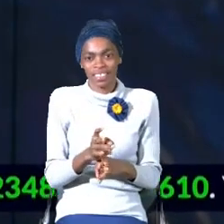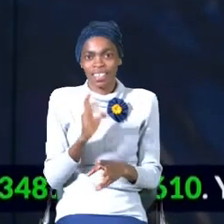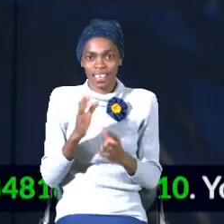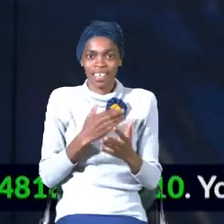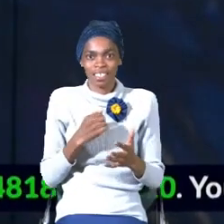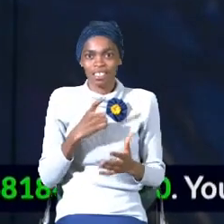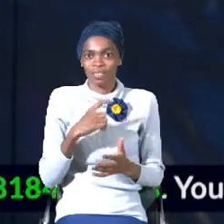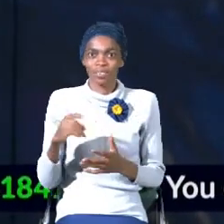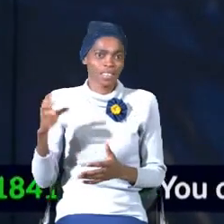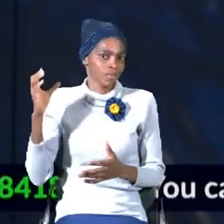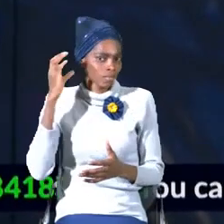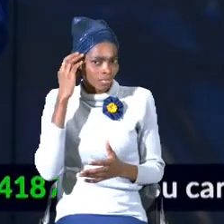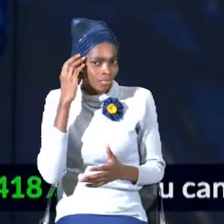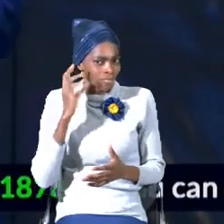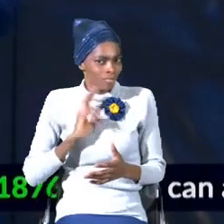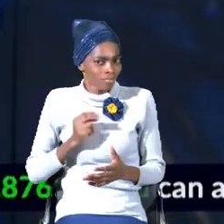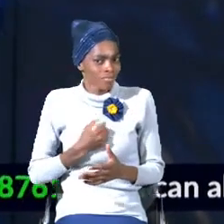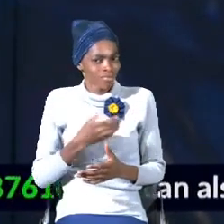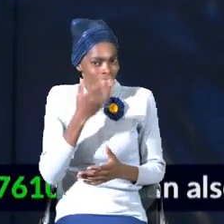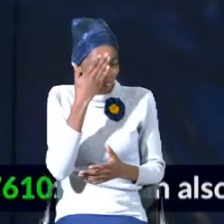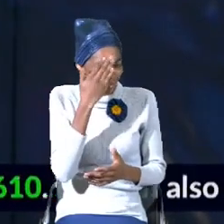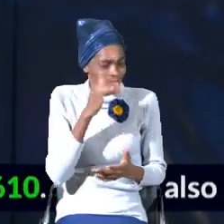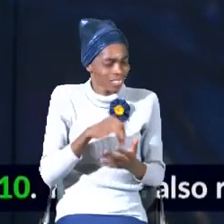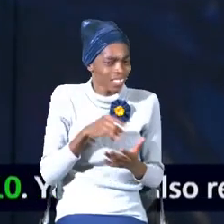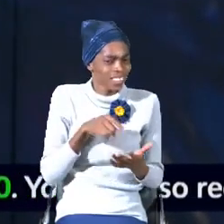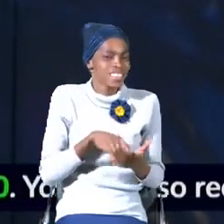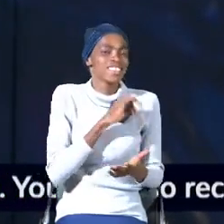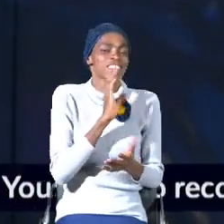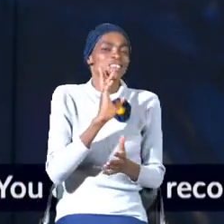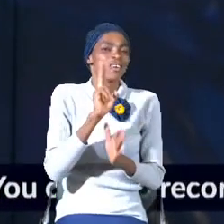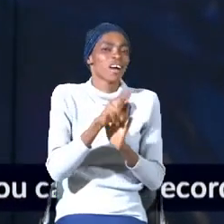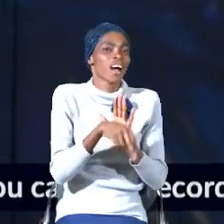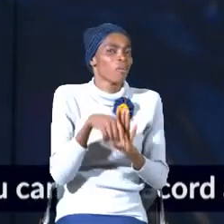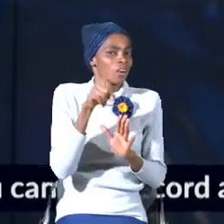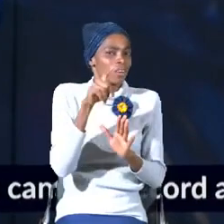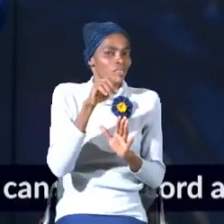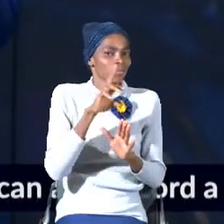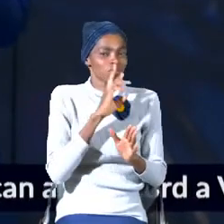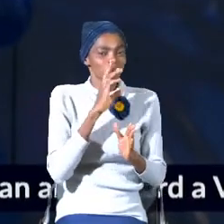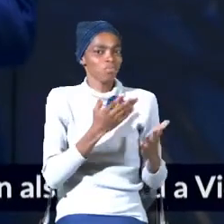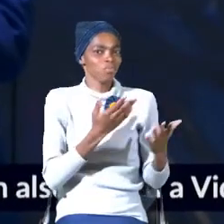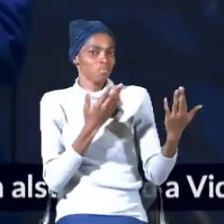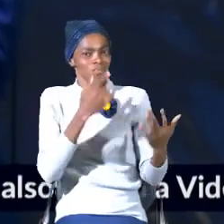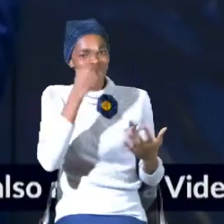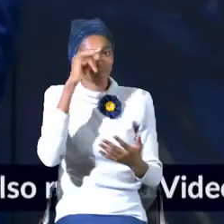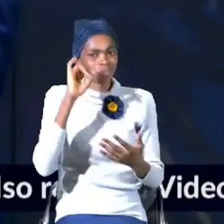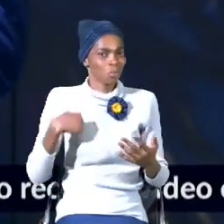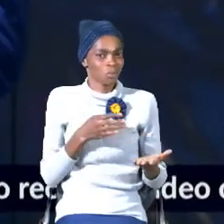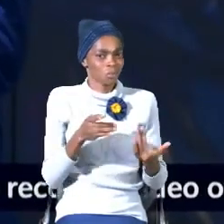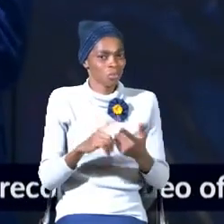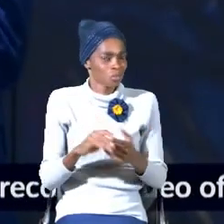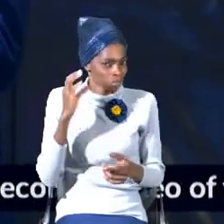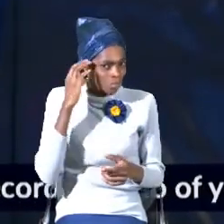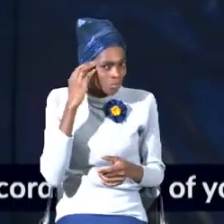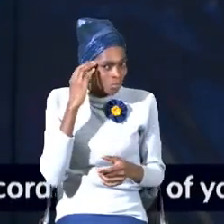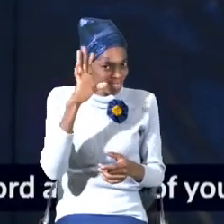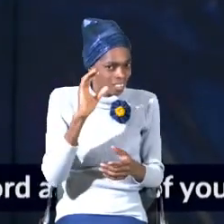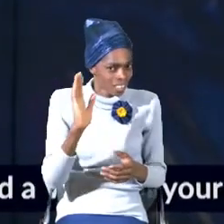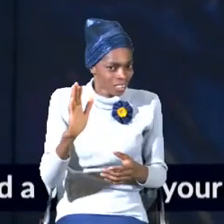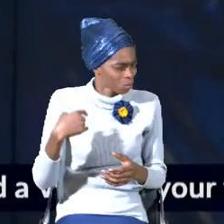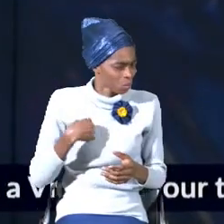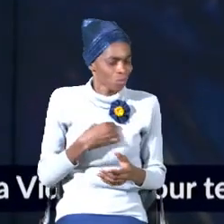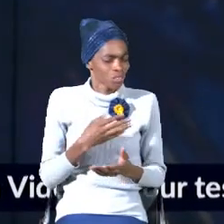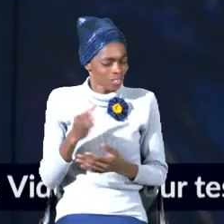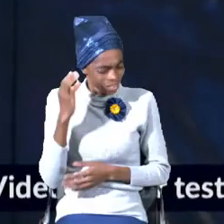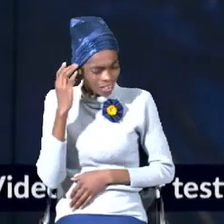right now, know that this is the hour you have been waiting for. We want to hear your testimony. We want to listen to you.